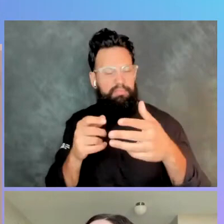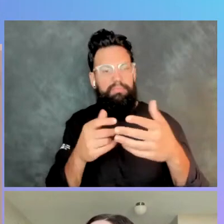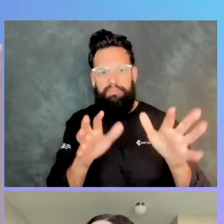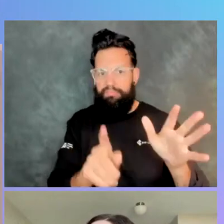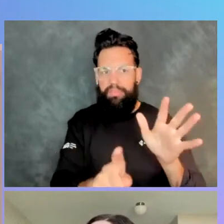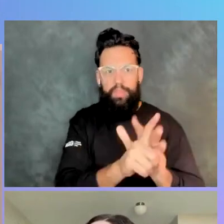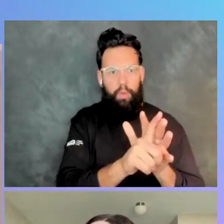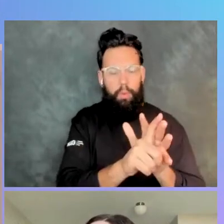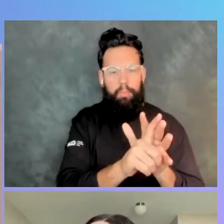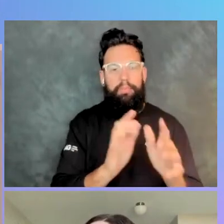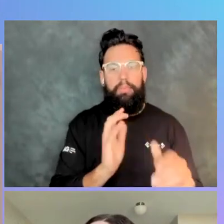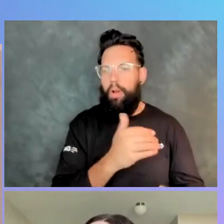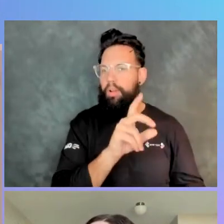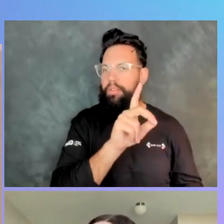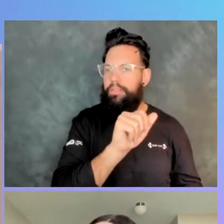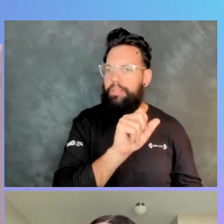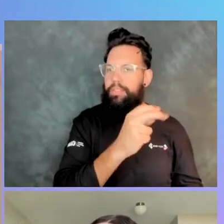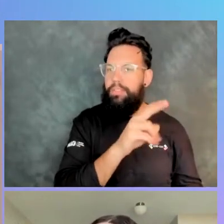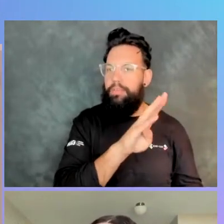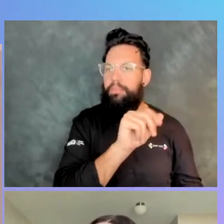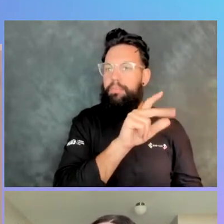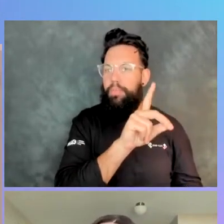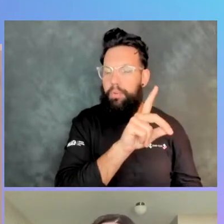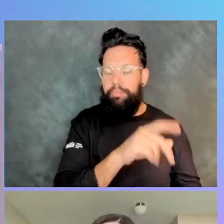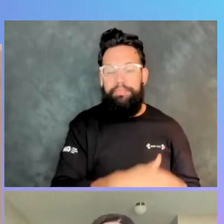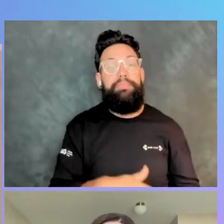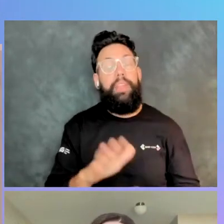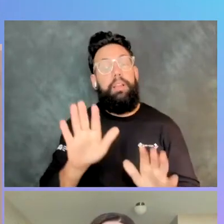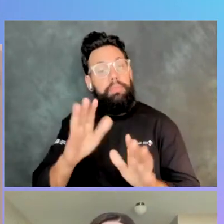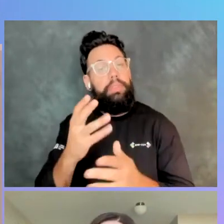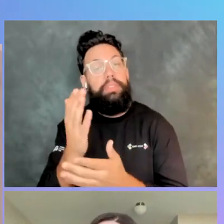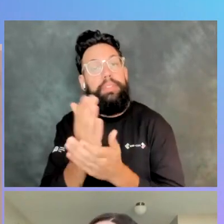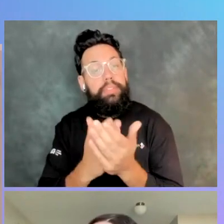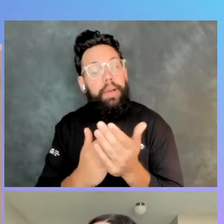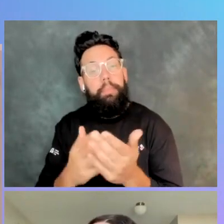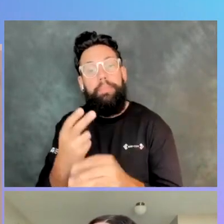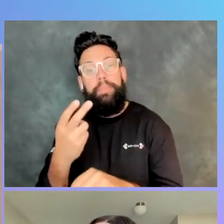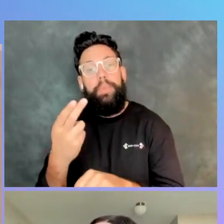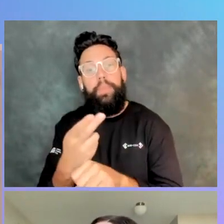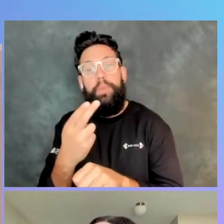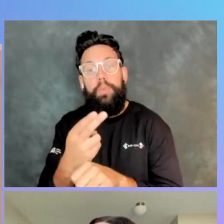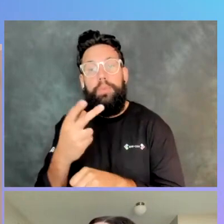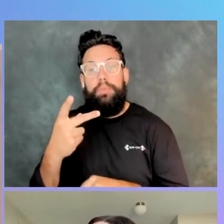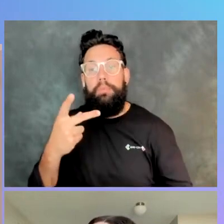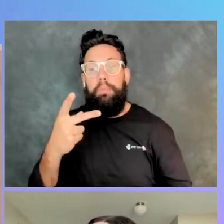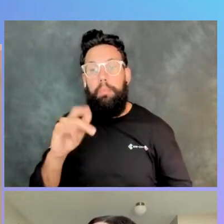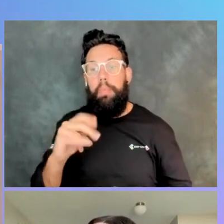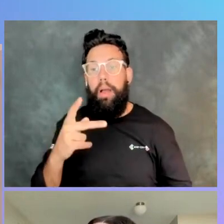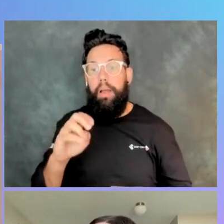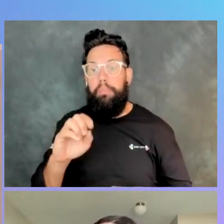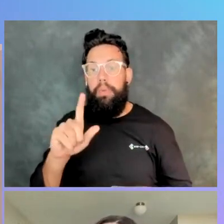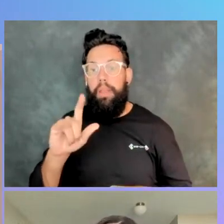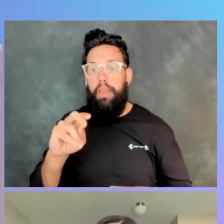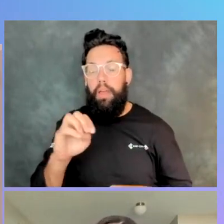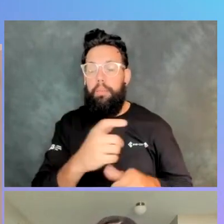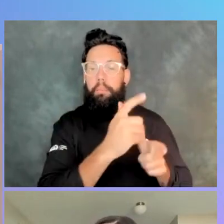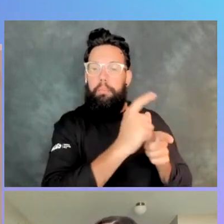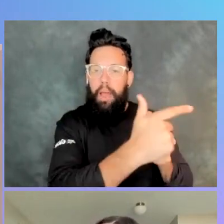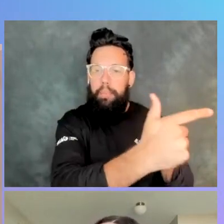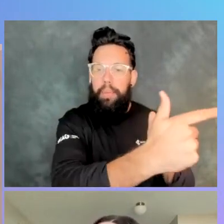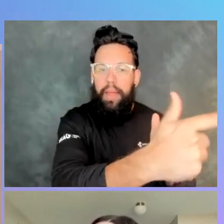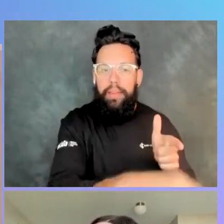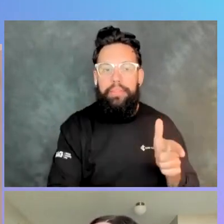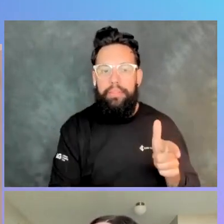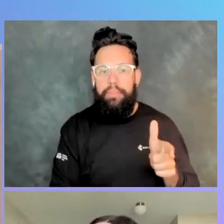If you're running this as part of a pipeline, and I'll show you an example of how that might look in a pull request here, you might want to actually save your